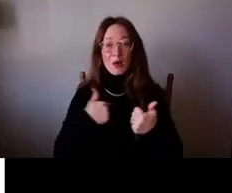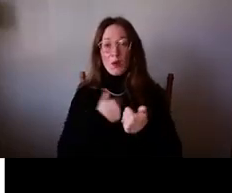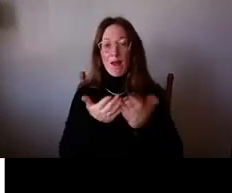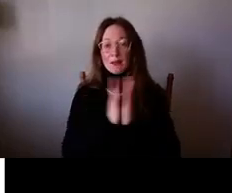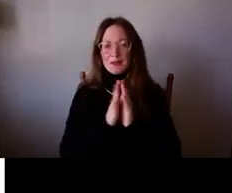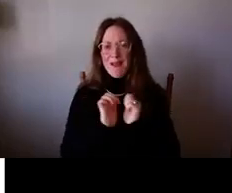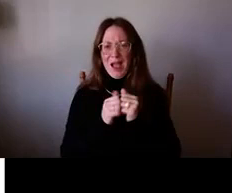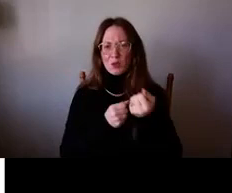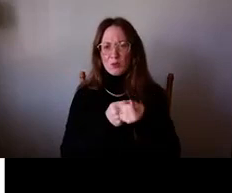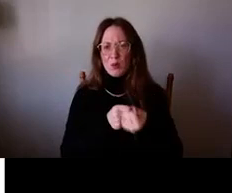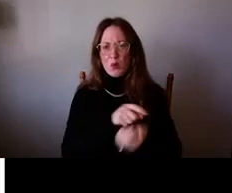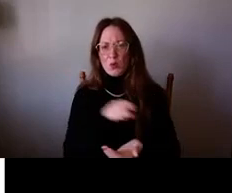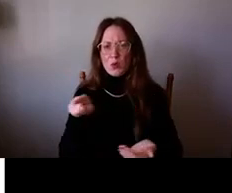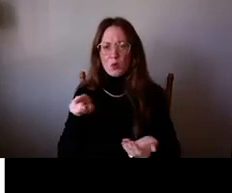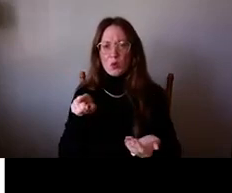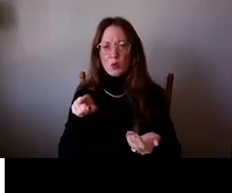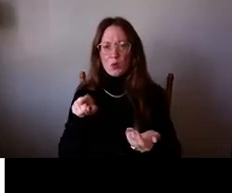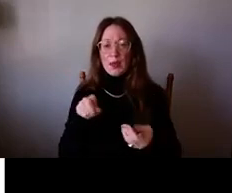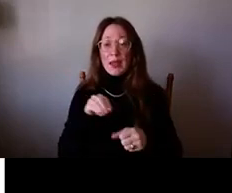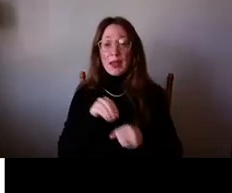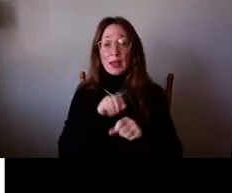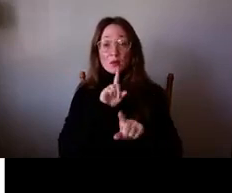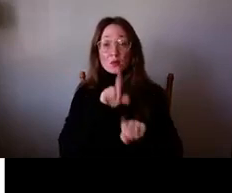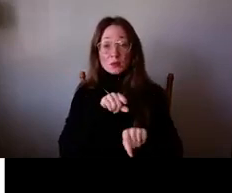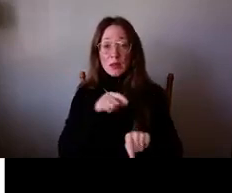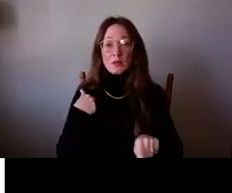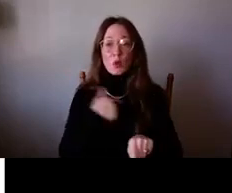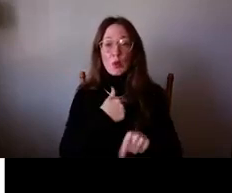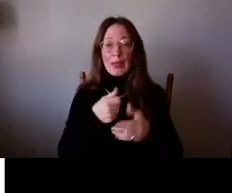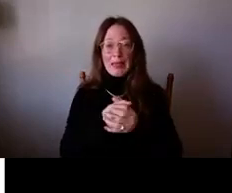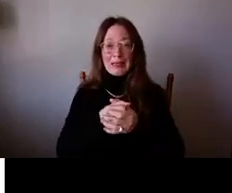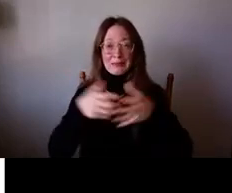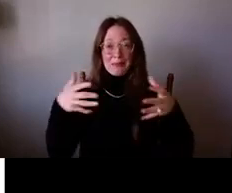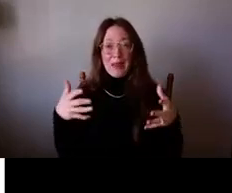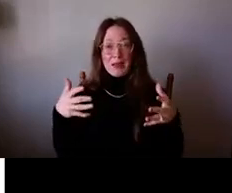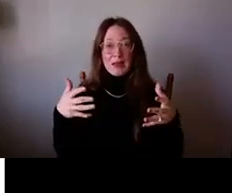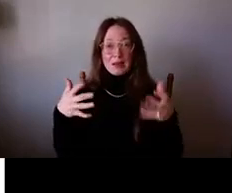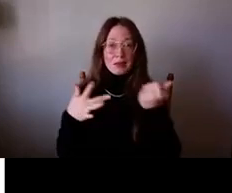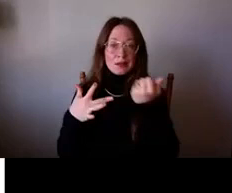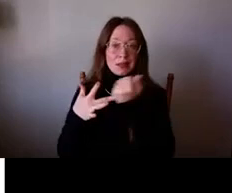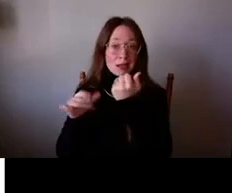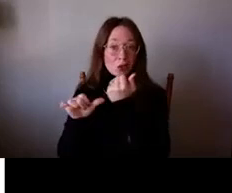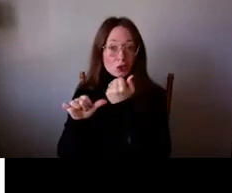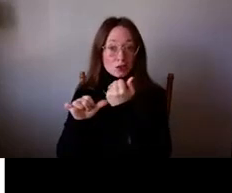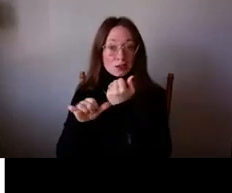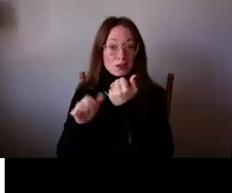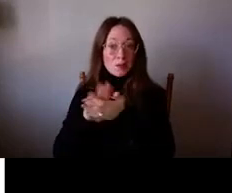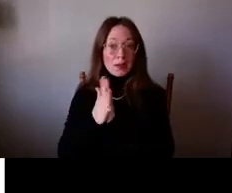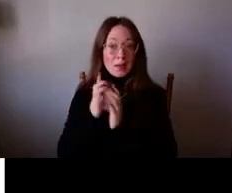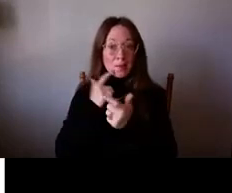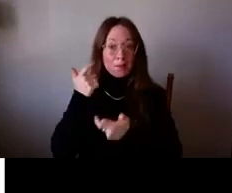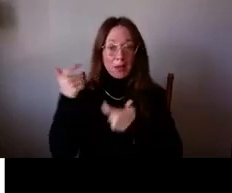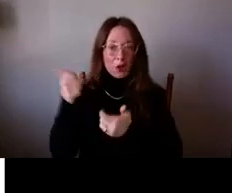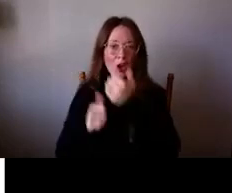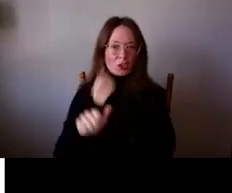in that? In response, we then expanded, as I said earlier, the technical assistance under WinTAC to include the